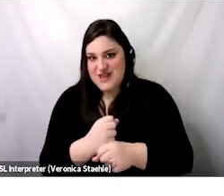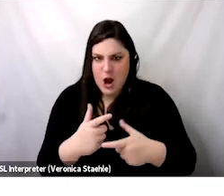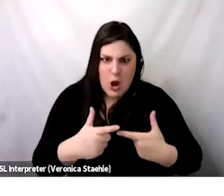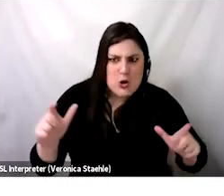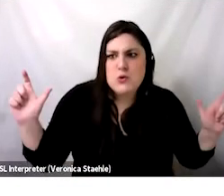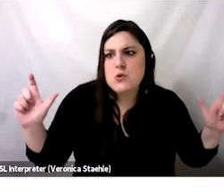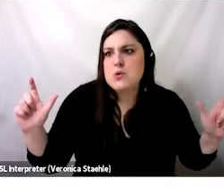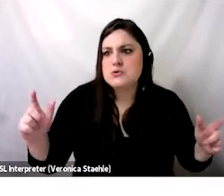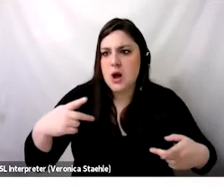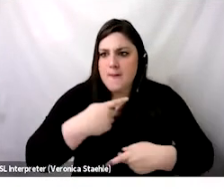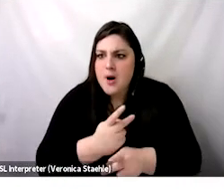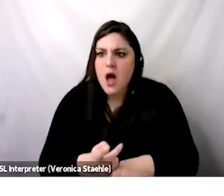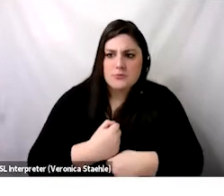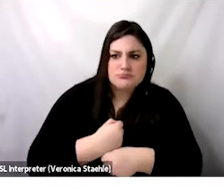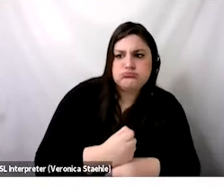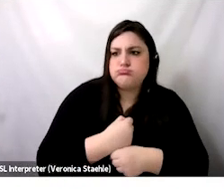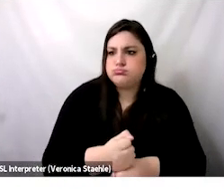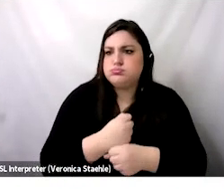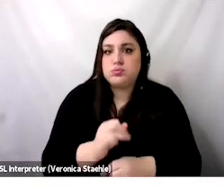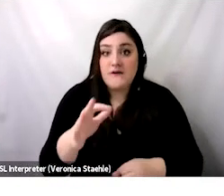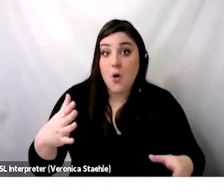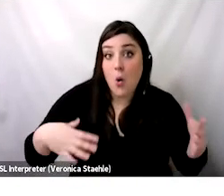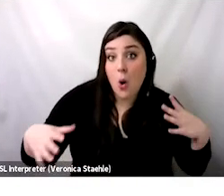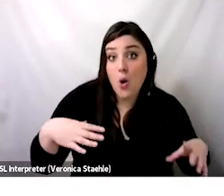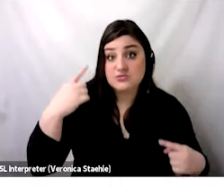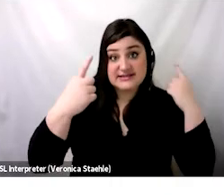clothes that were either cheap